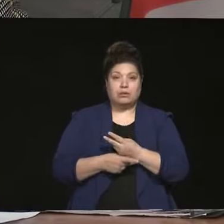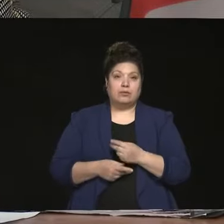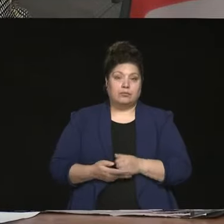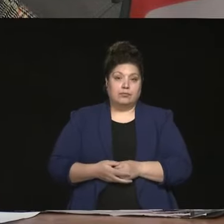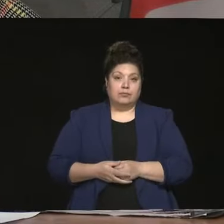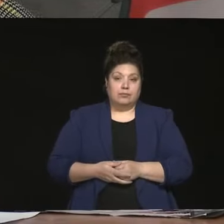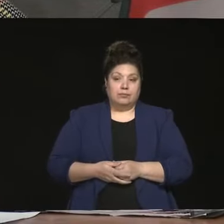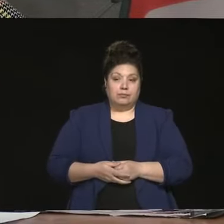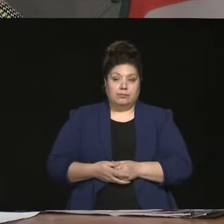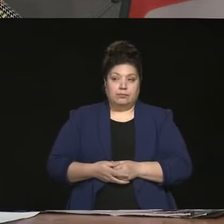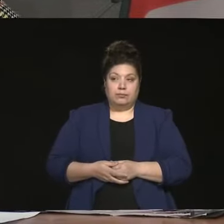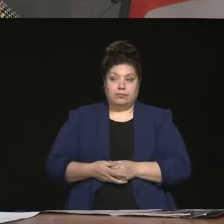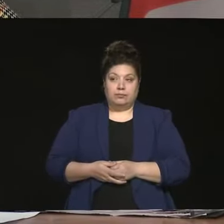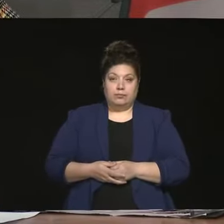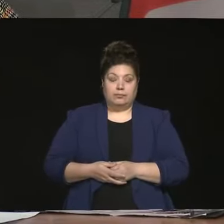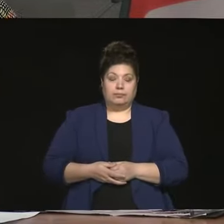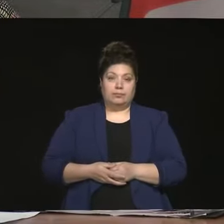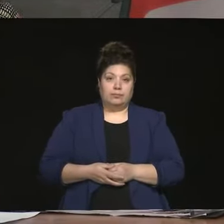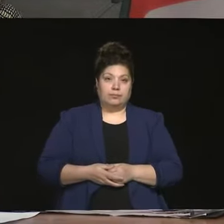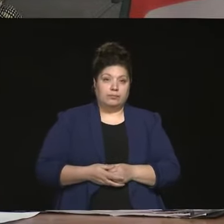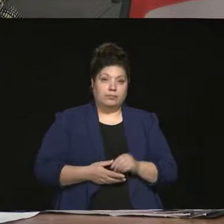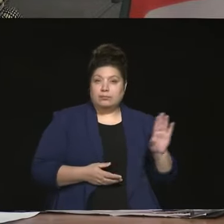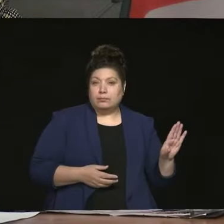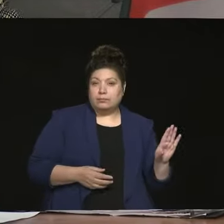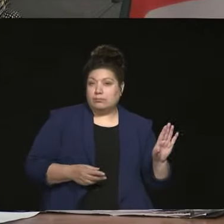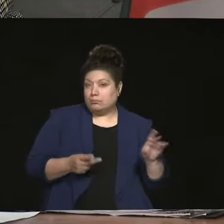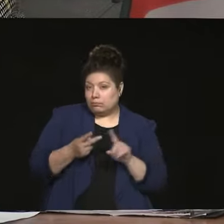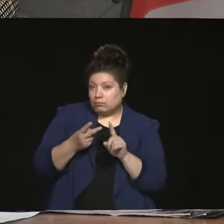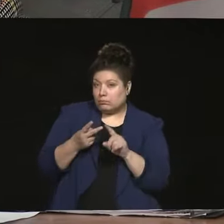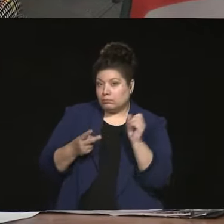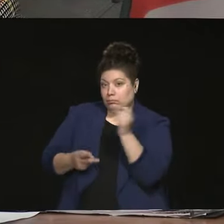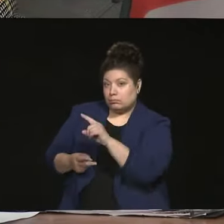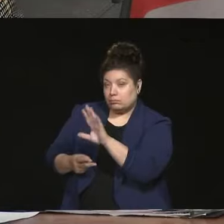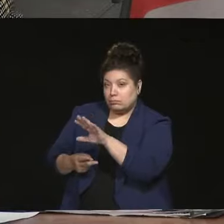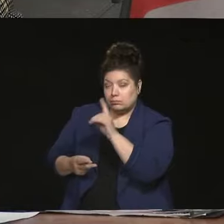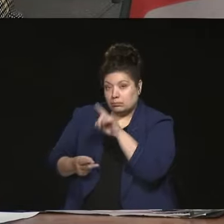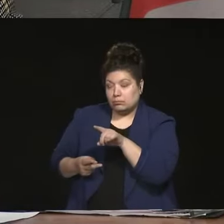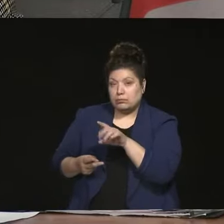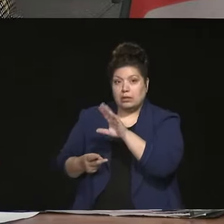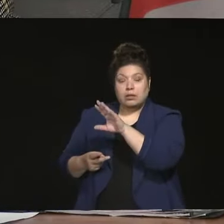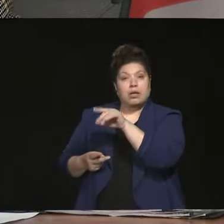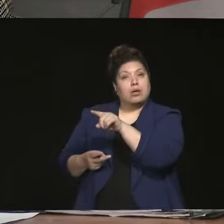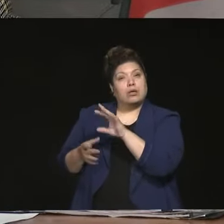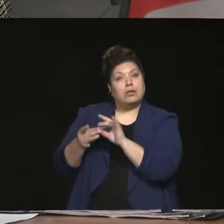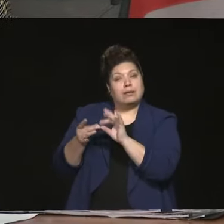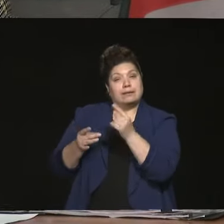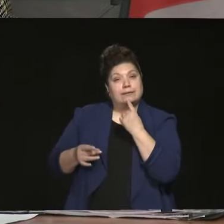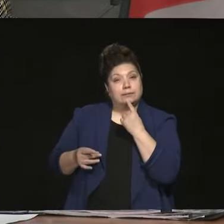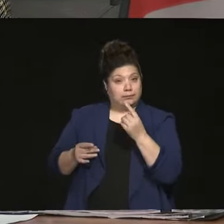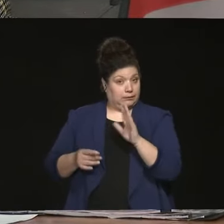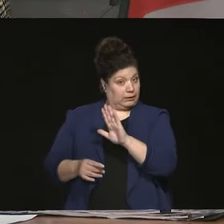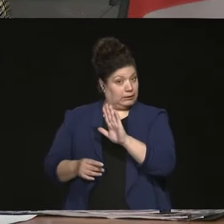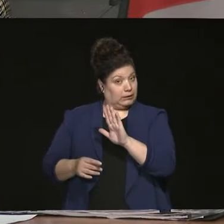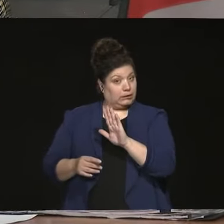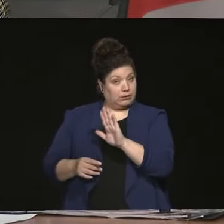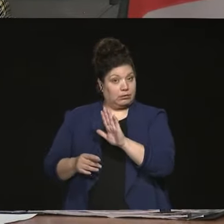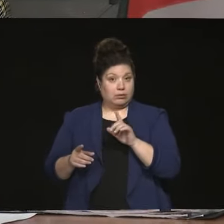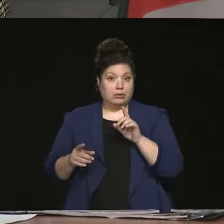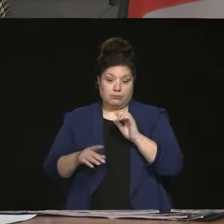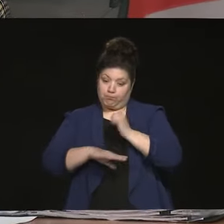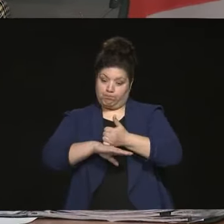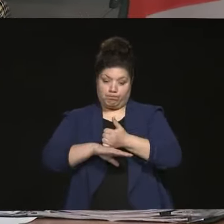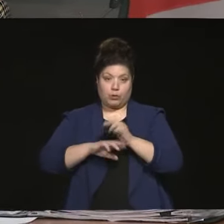Any follow-up? And so when you say that there would have to be infection control measures in place to